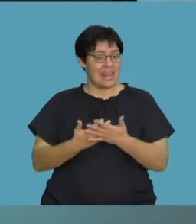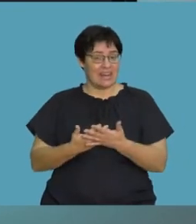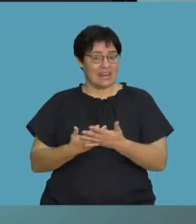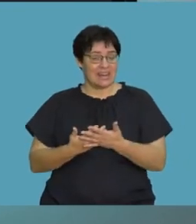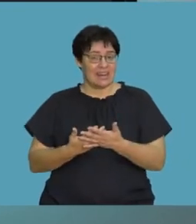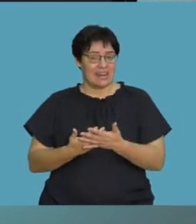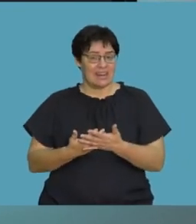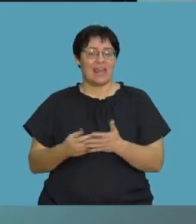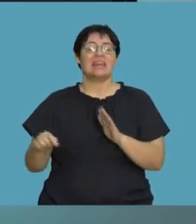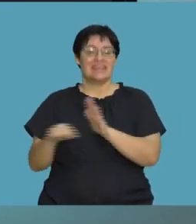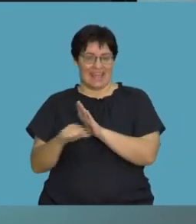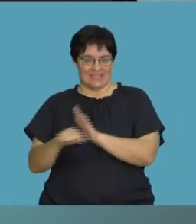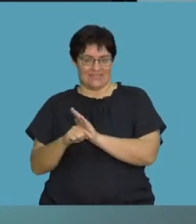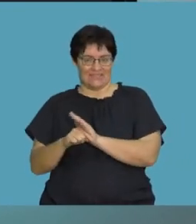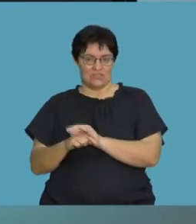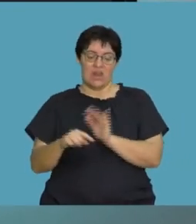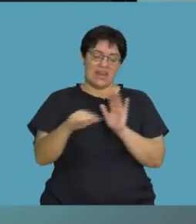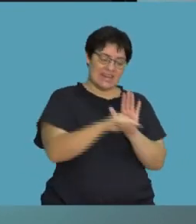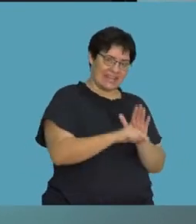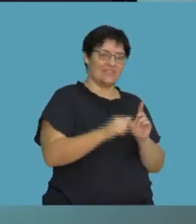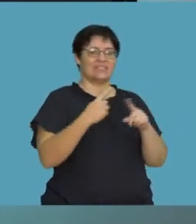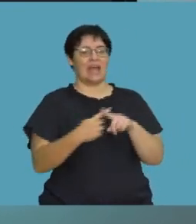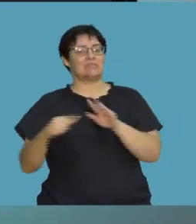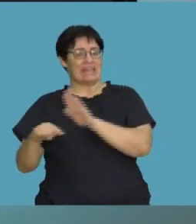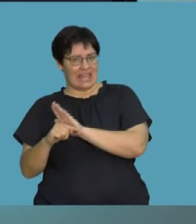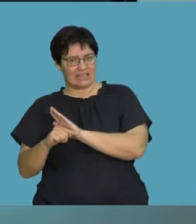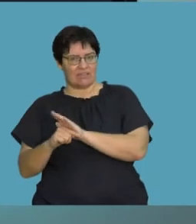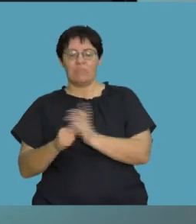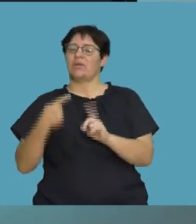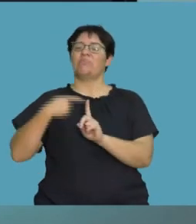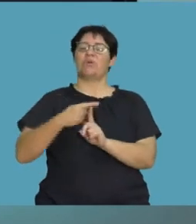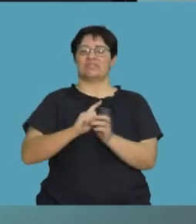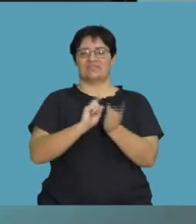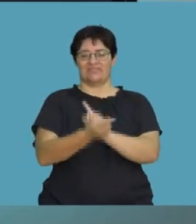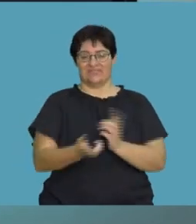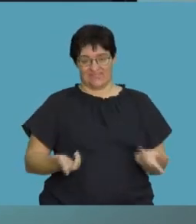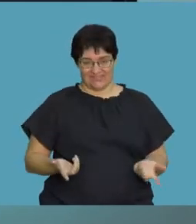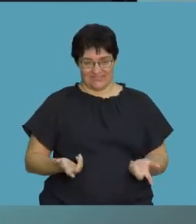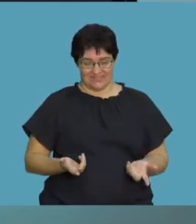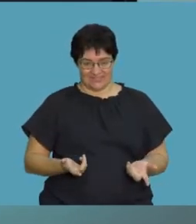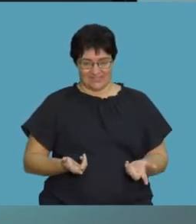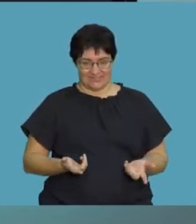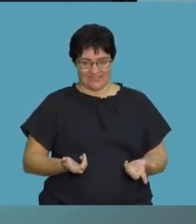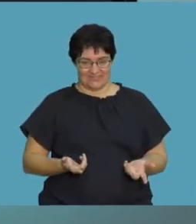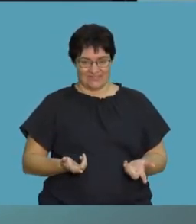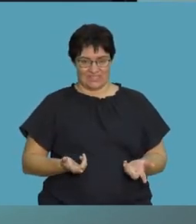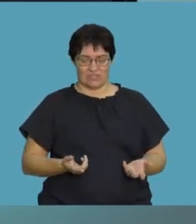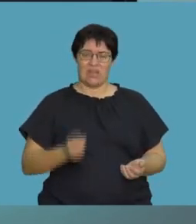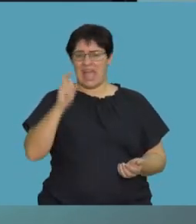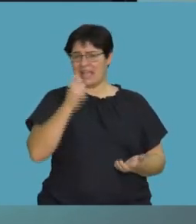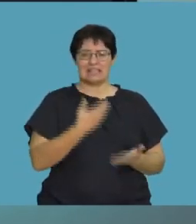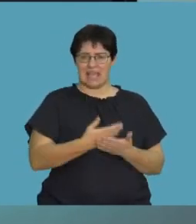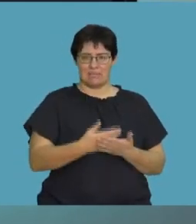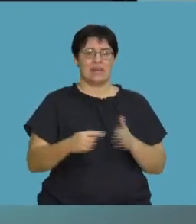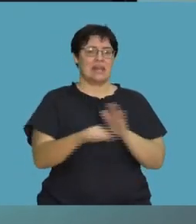such that it is a negative number. And then when you multiply it by the 2, it then becomes a positive number. So x can